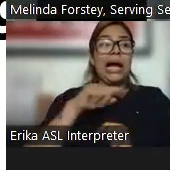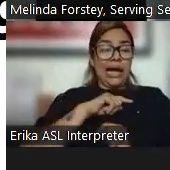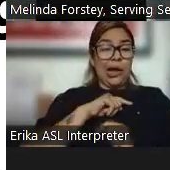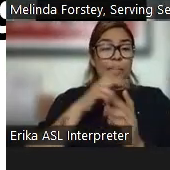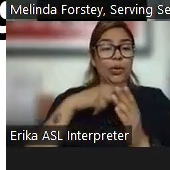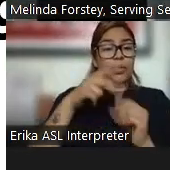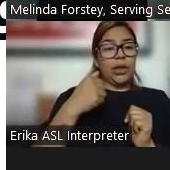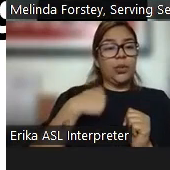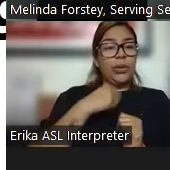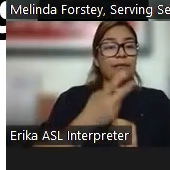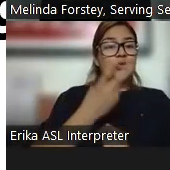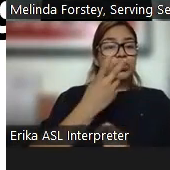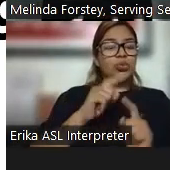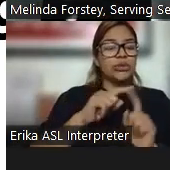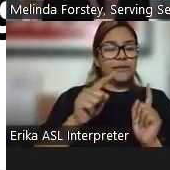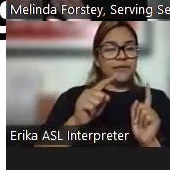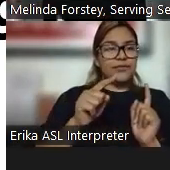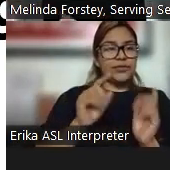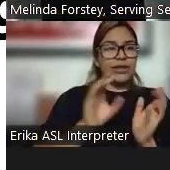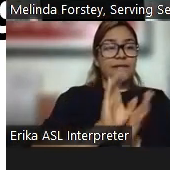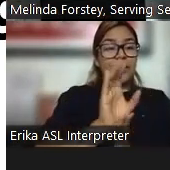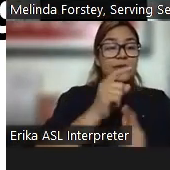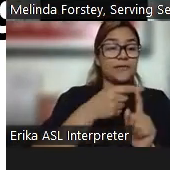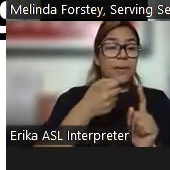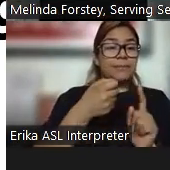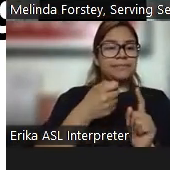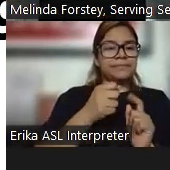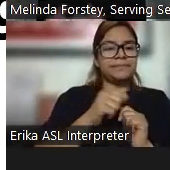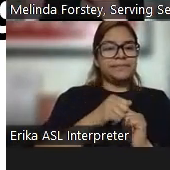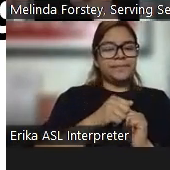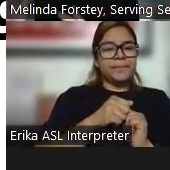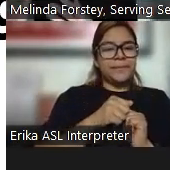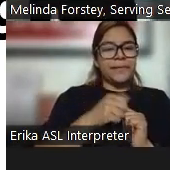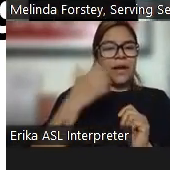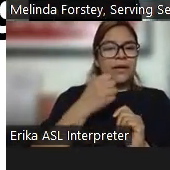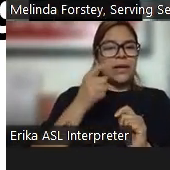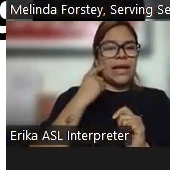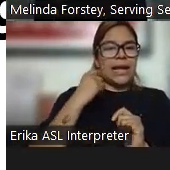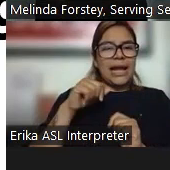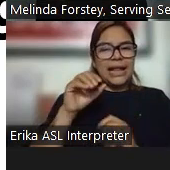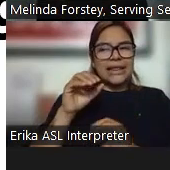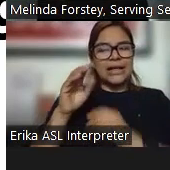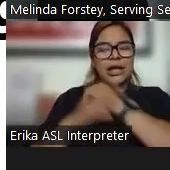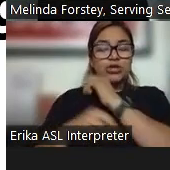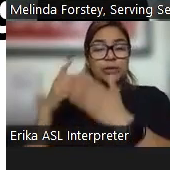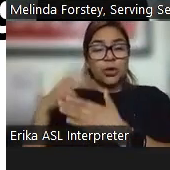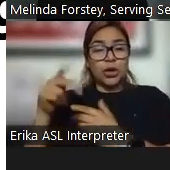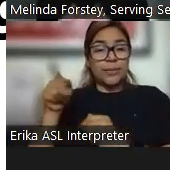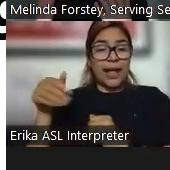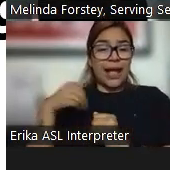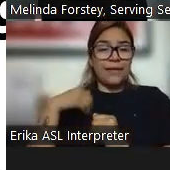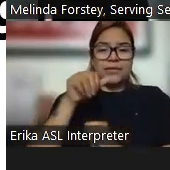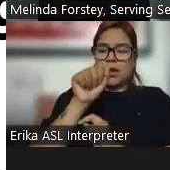different private foundations, while the county's program is funded through ARPA and what's known as the American Rescue